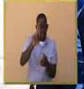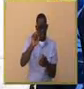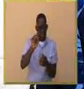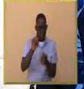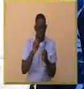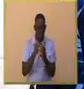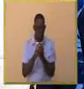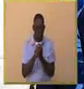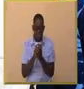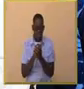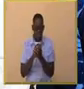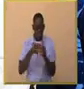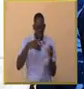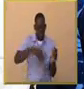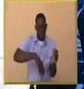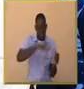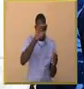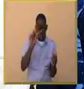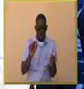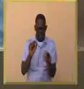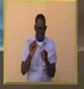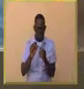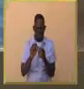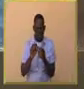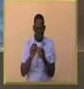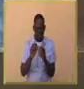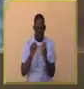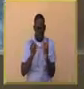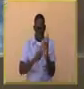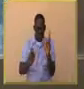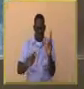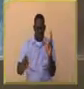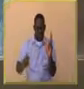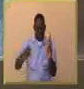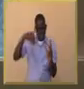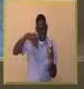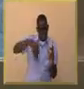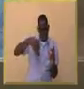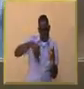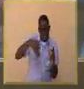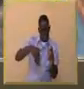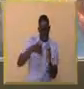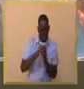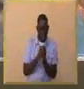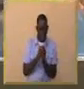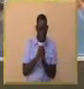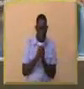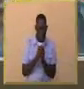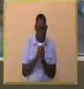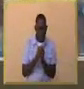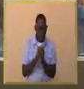Pinar, South Africa's last general administrator here in Namibia.